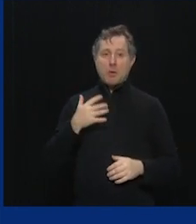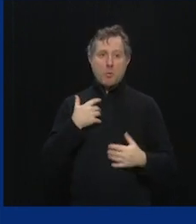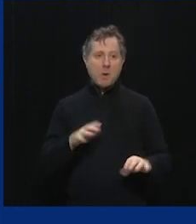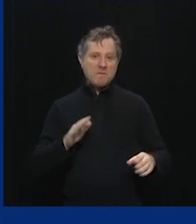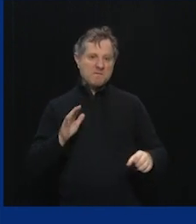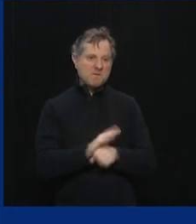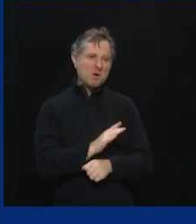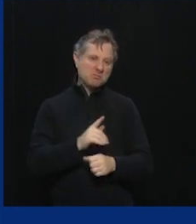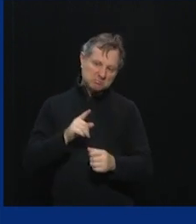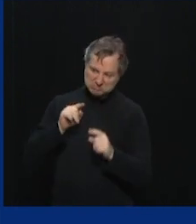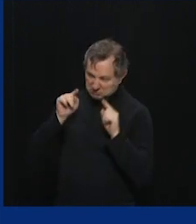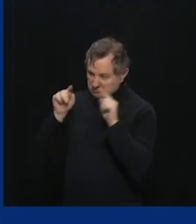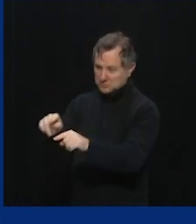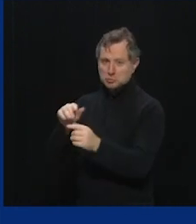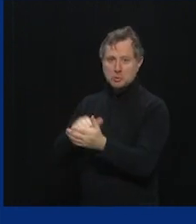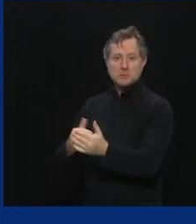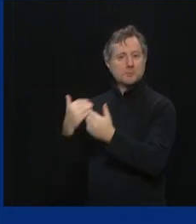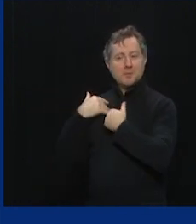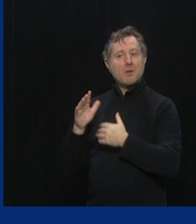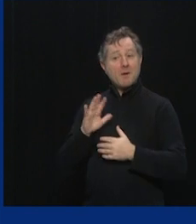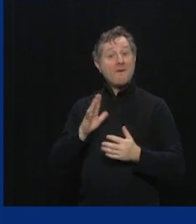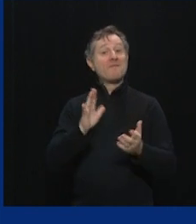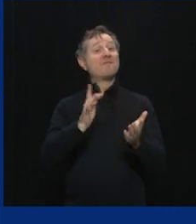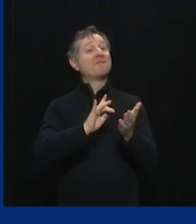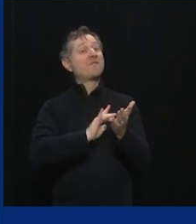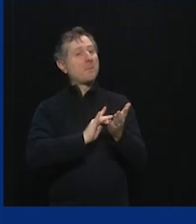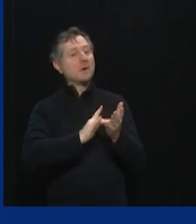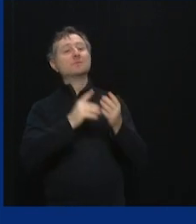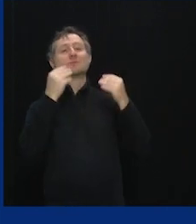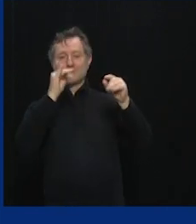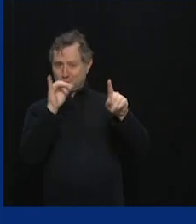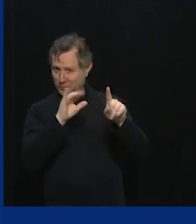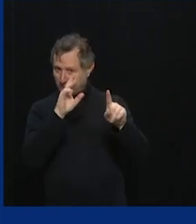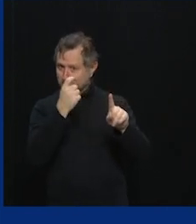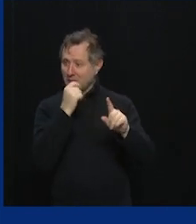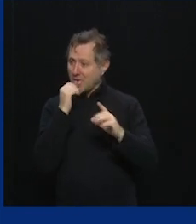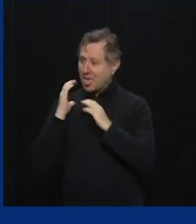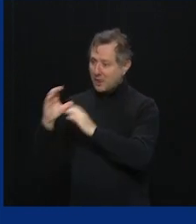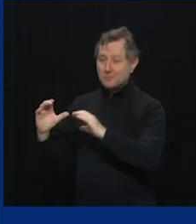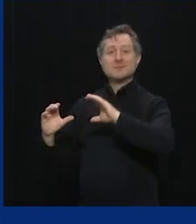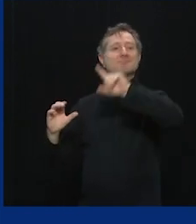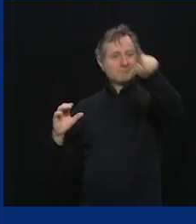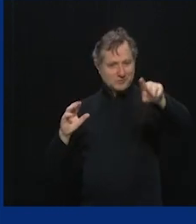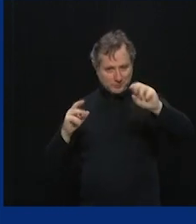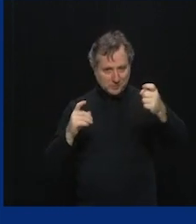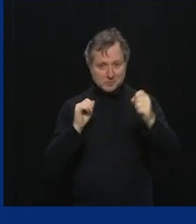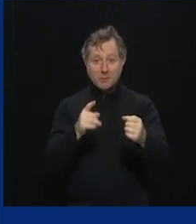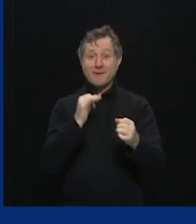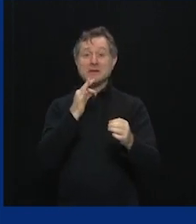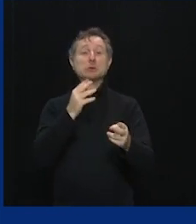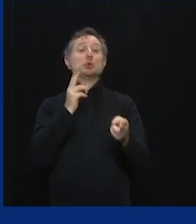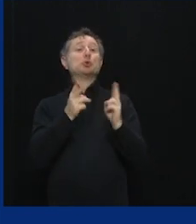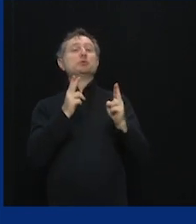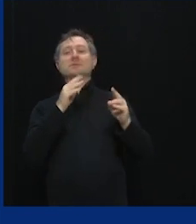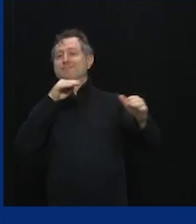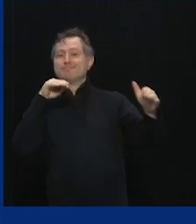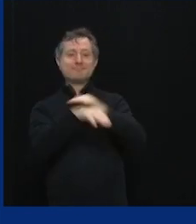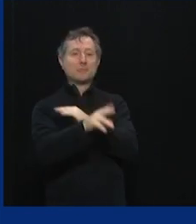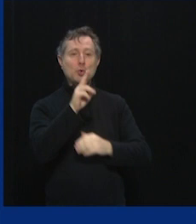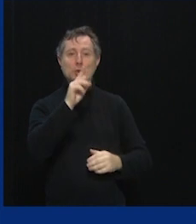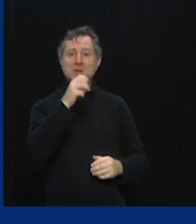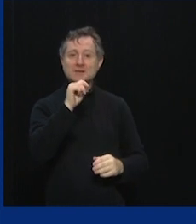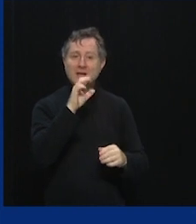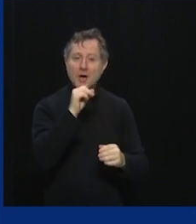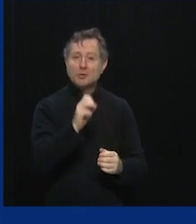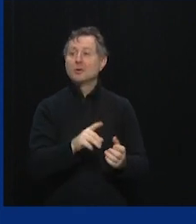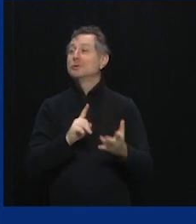to pharmacists as well, that they're ready to be able to take care of children, urgent care centers, as well as schools. So we have a lot that